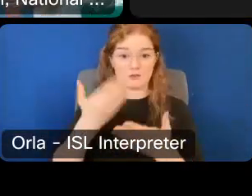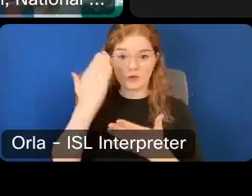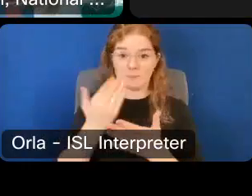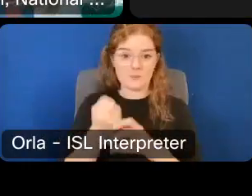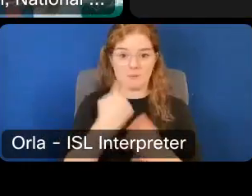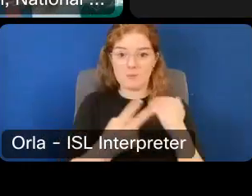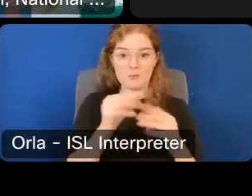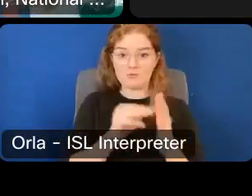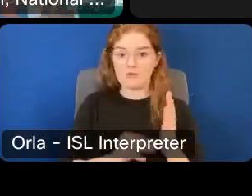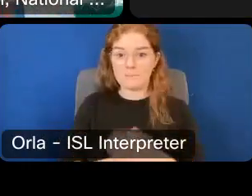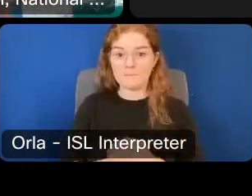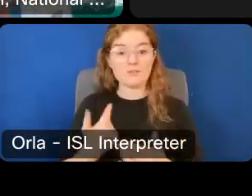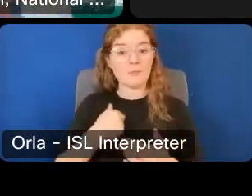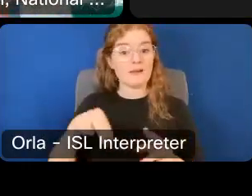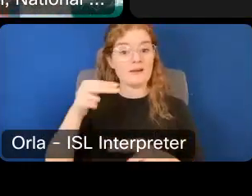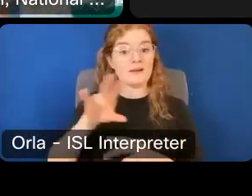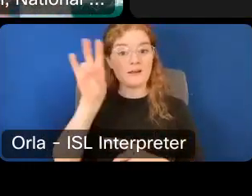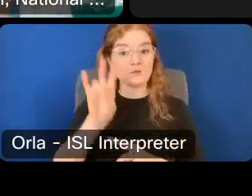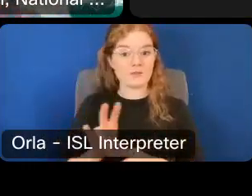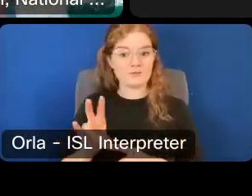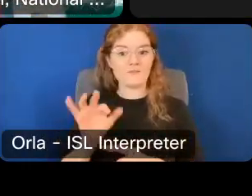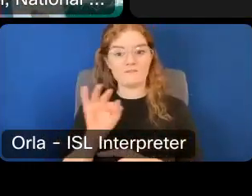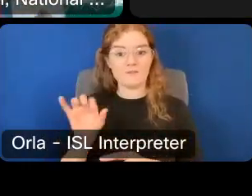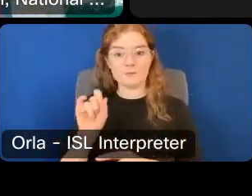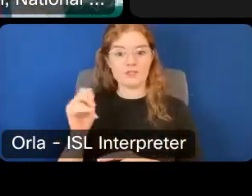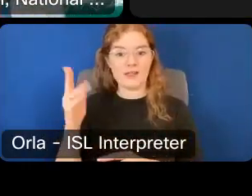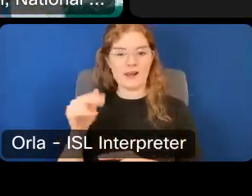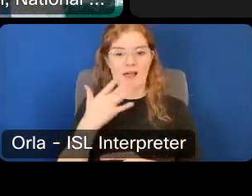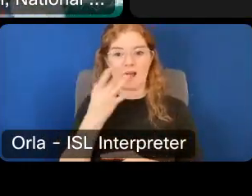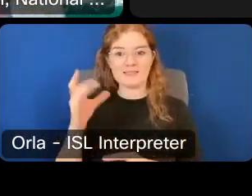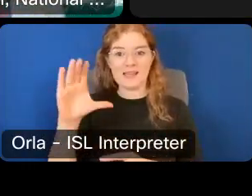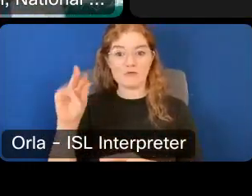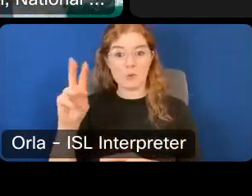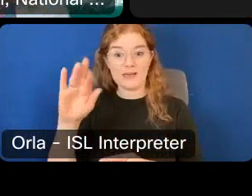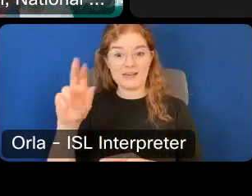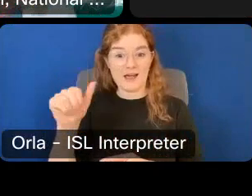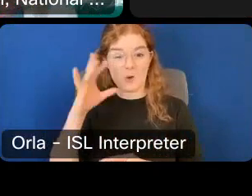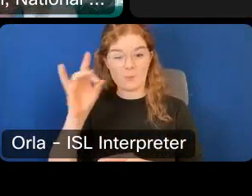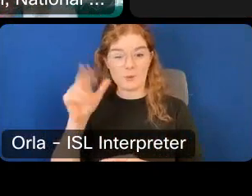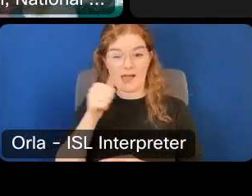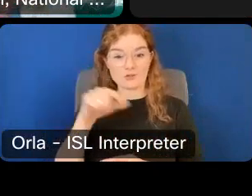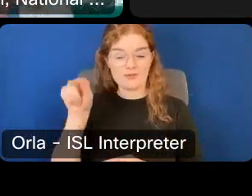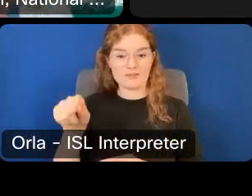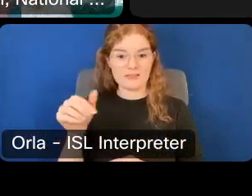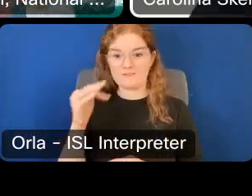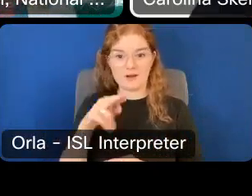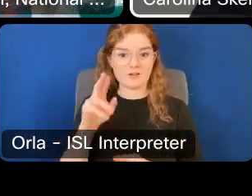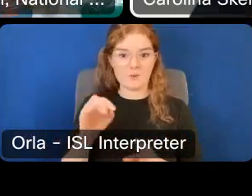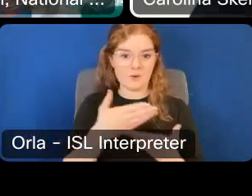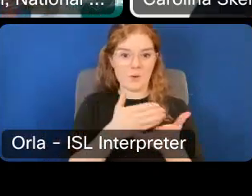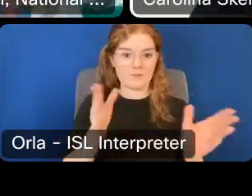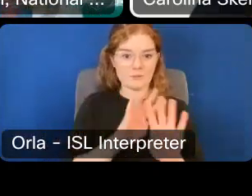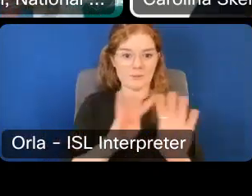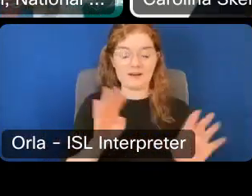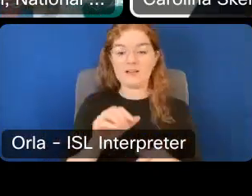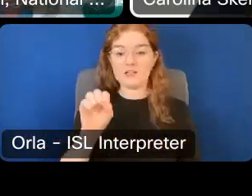programs. My next question, I think from Shinny, I'll turn to Carolina. Hopefully you'll be able to answer this one, and if not, I'll open it up to the